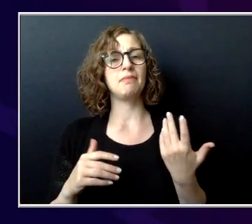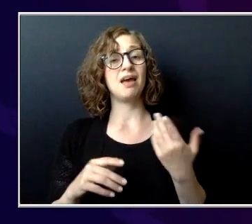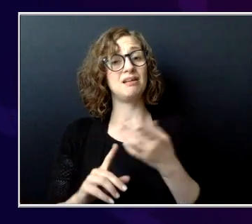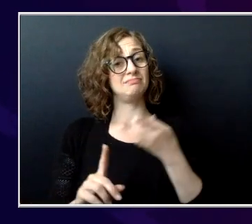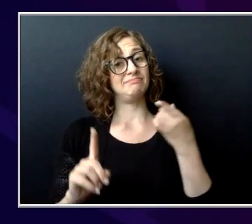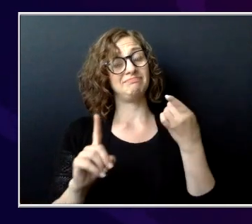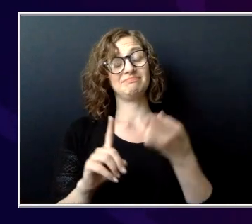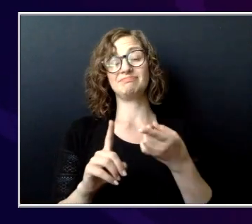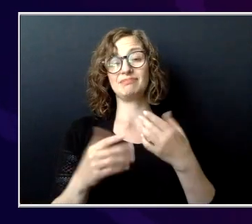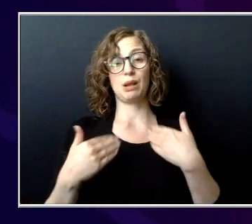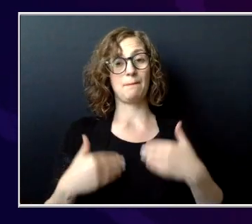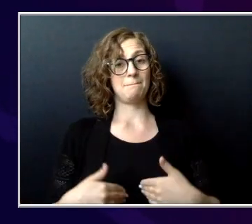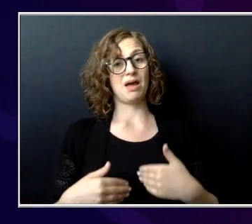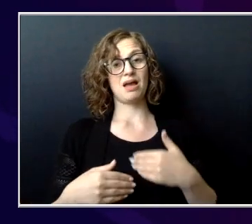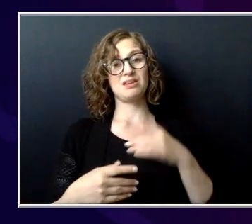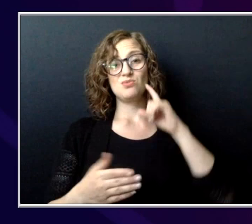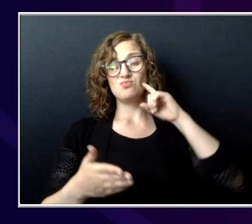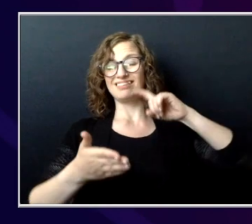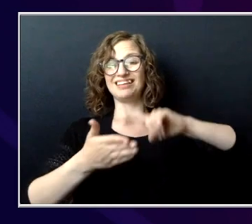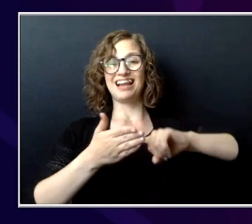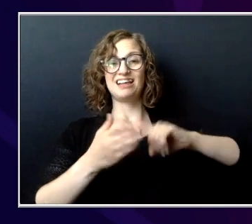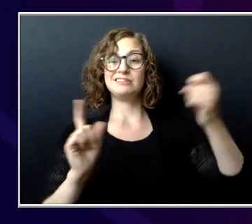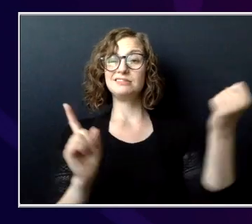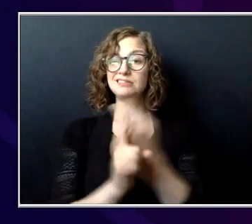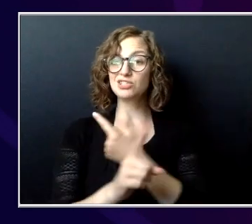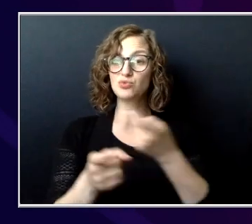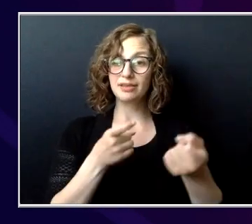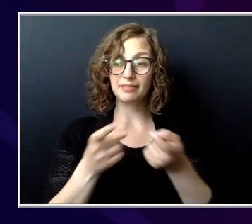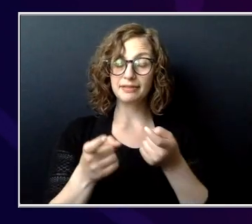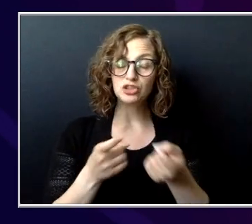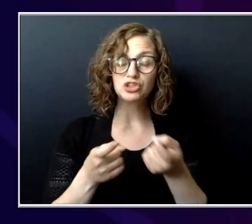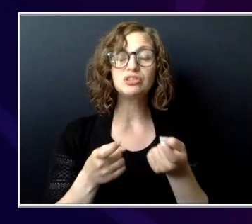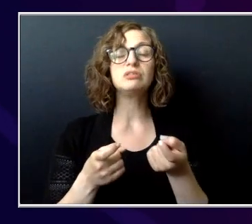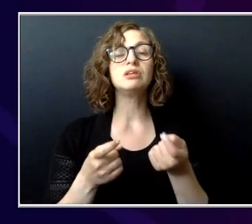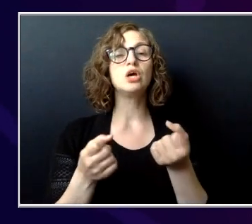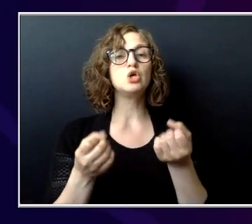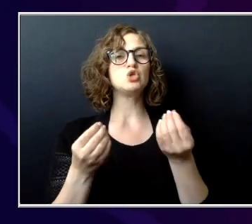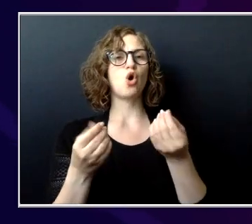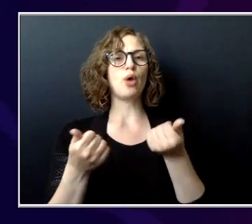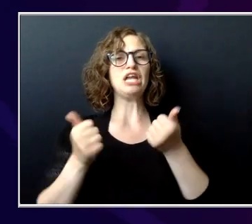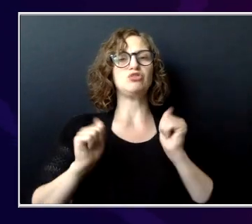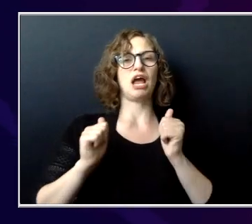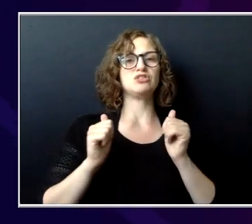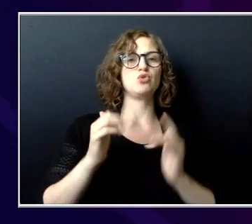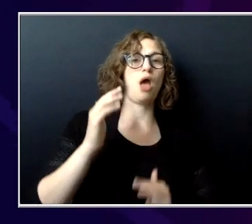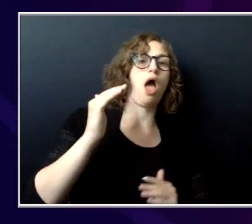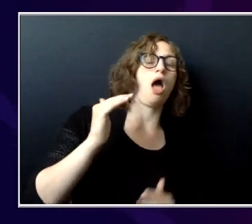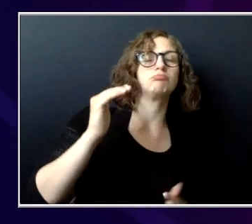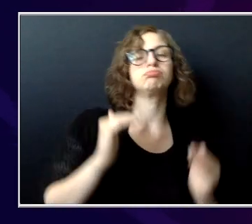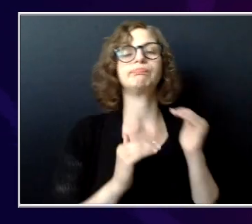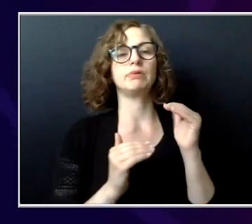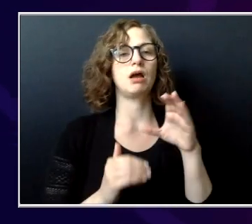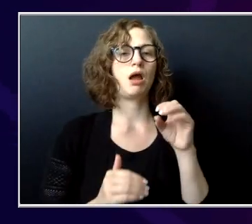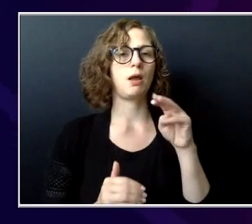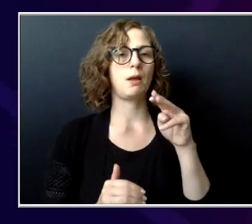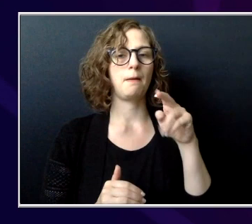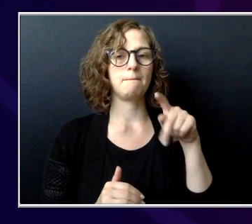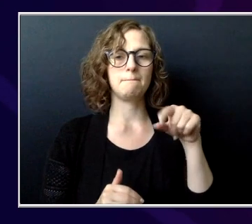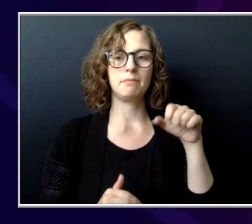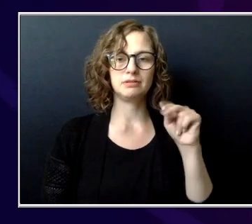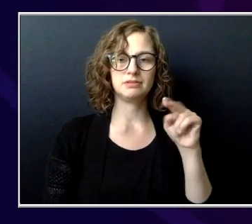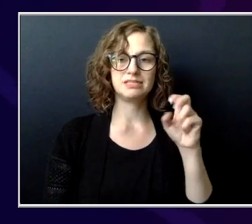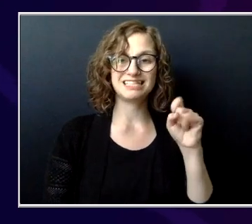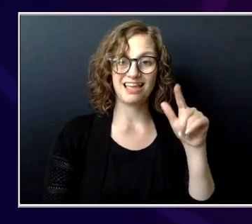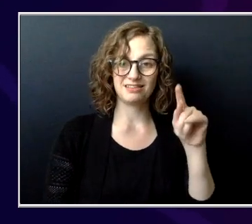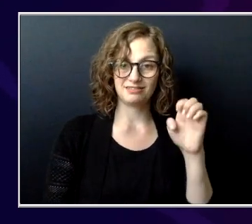that dysregulation that's going on, and so it's trying to compensate. It's trying to make it, and this is how it does it. So it has different ways of metabolism.